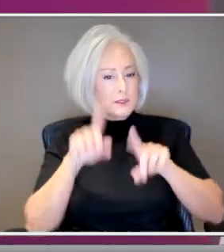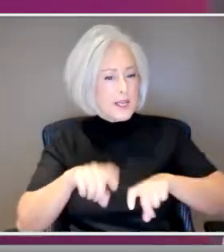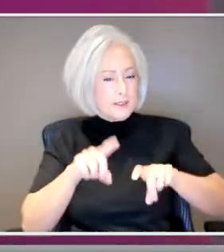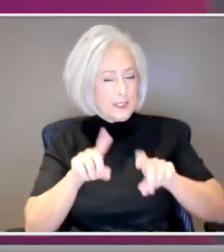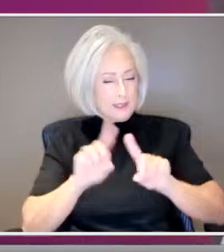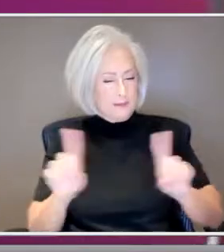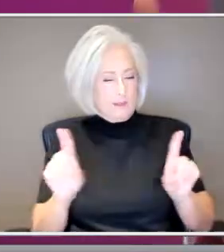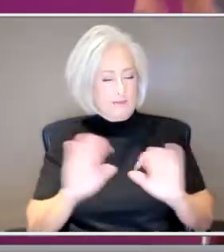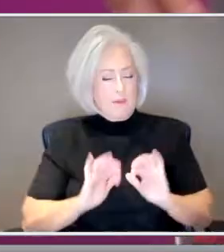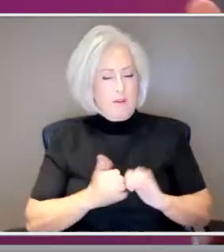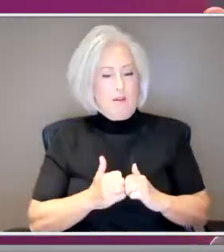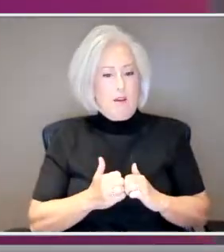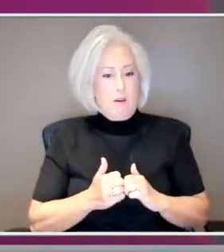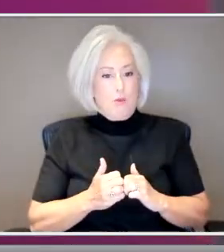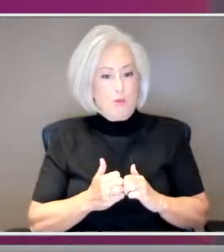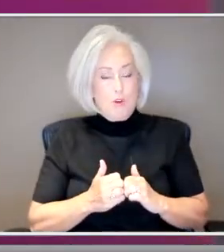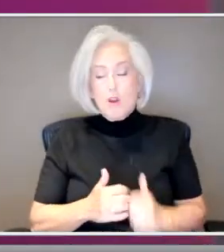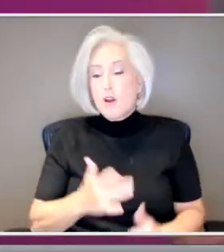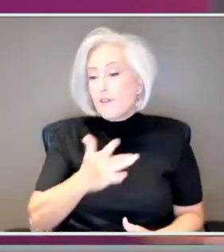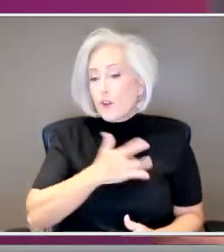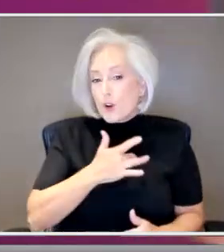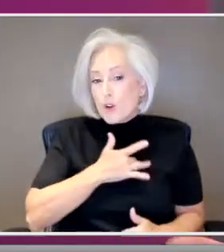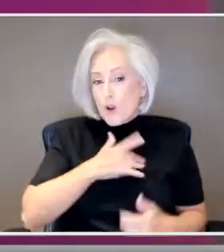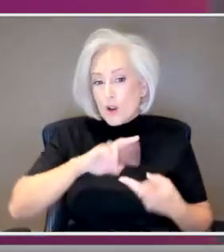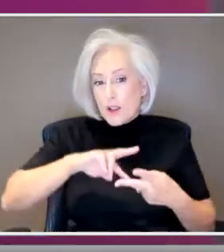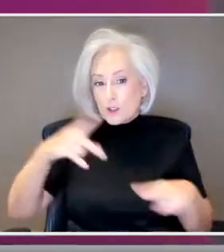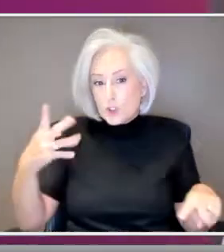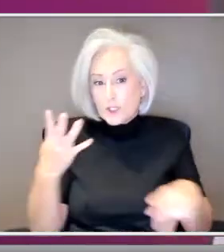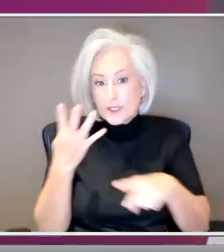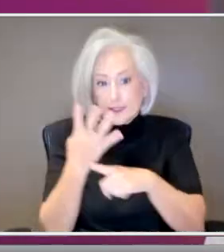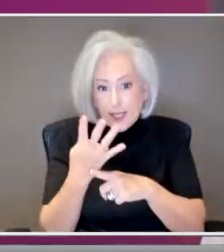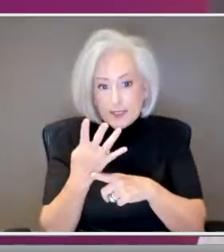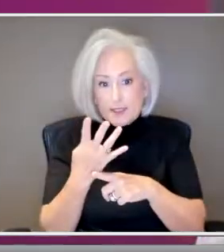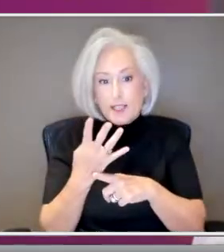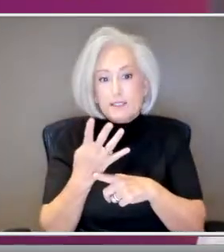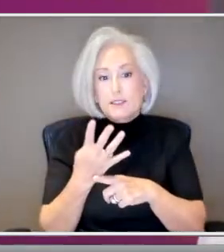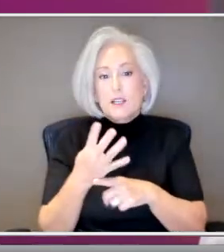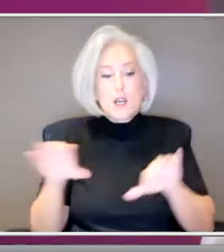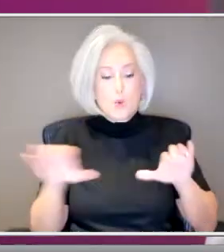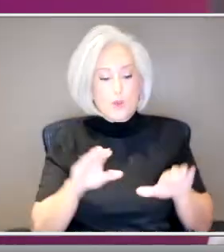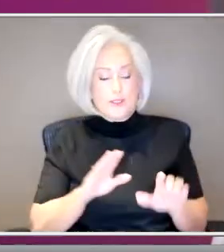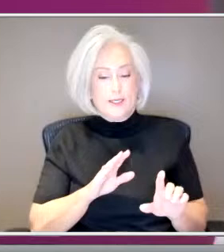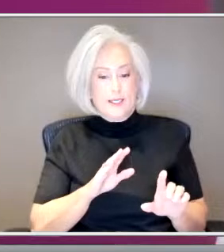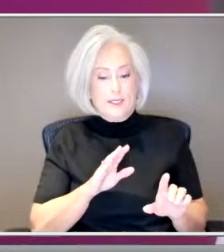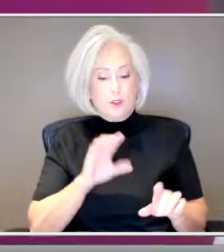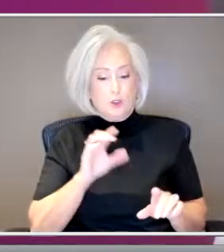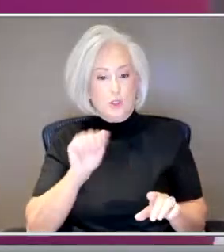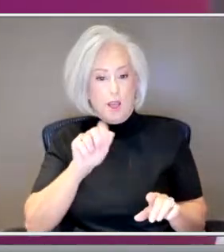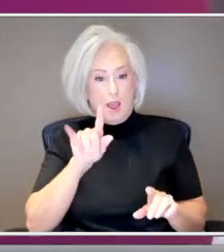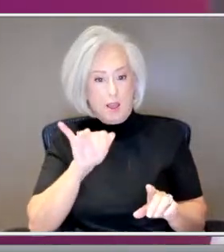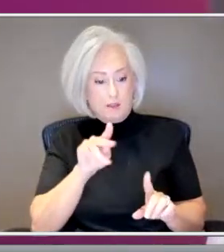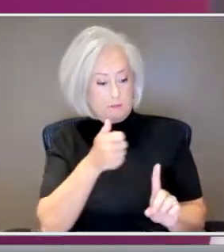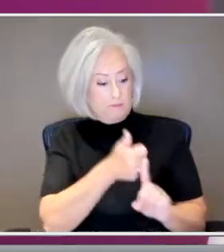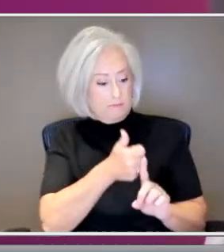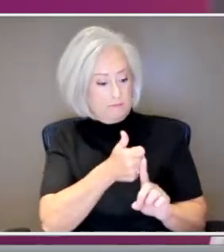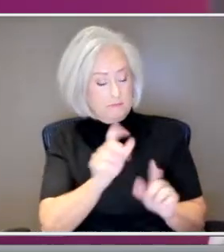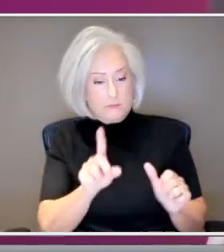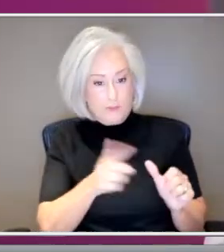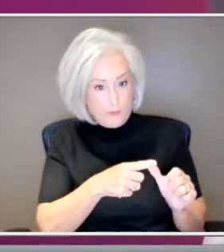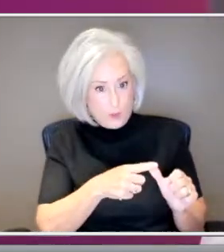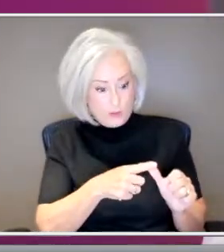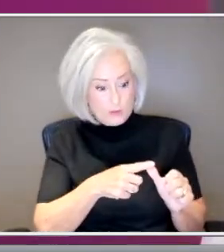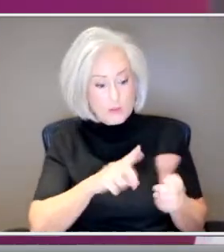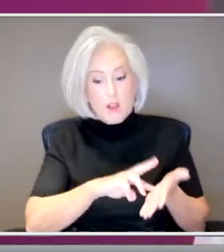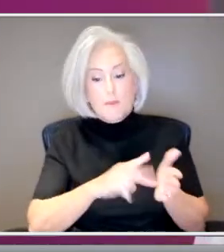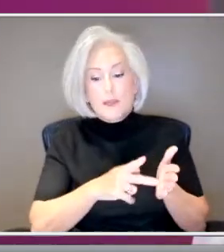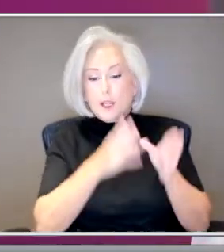we're testing, like for example, Addison, we did genetic testing on you first. So we're testing the affected individual